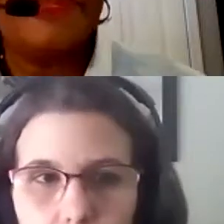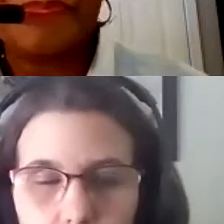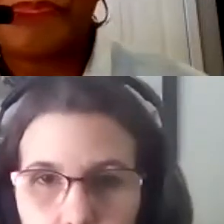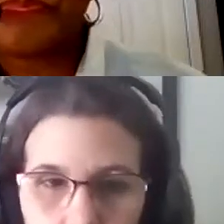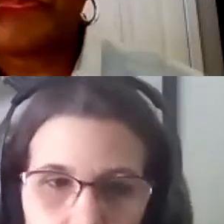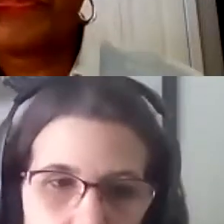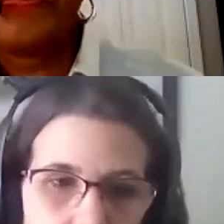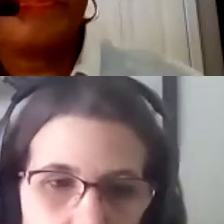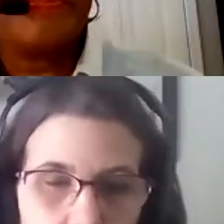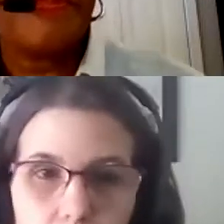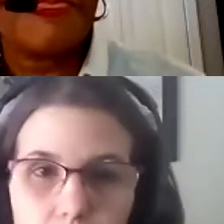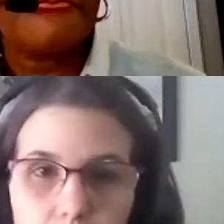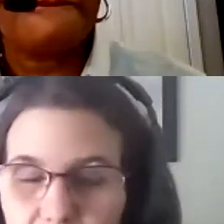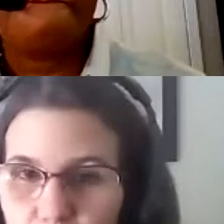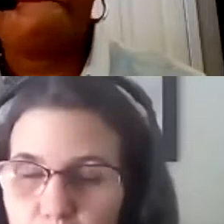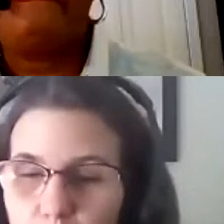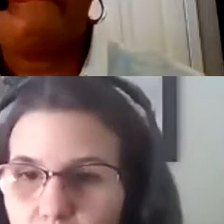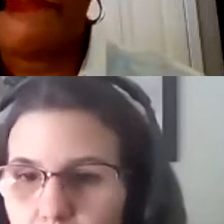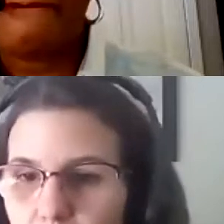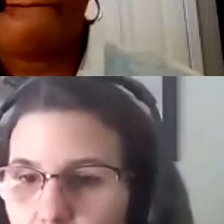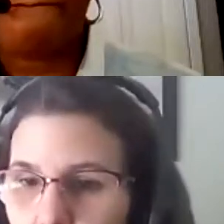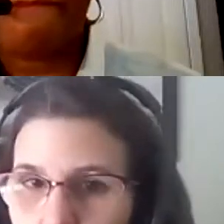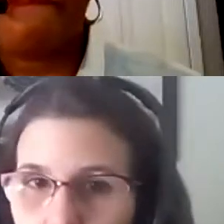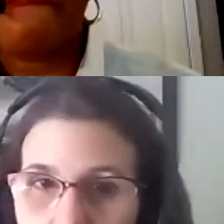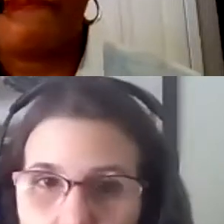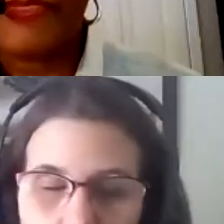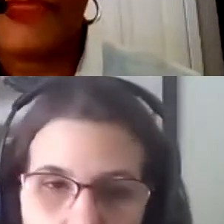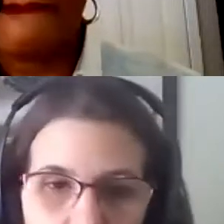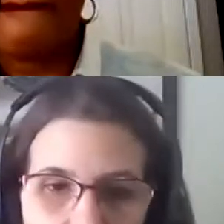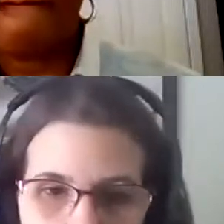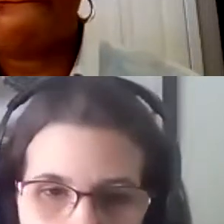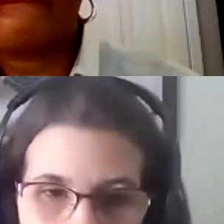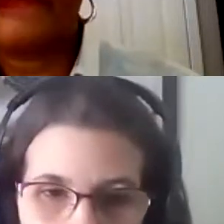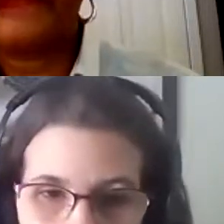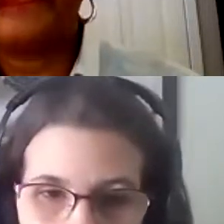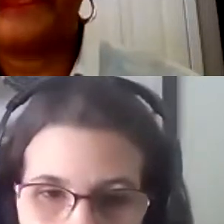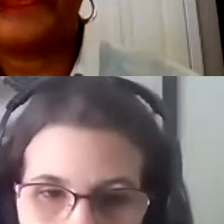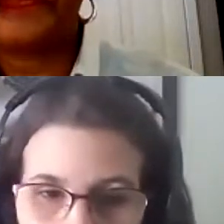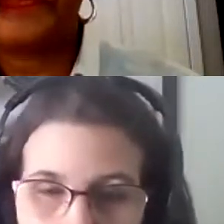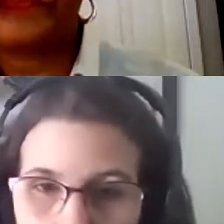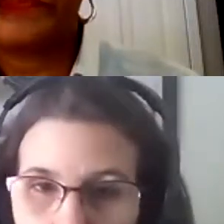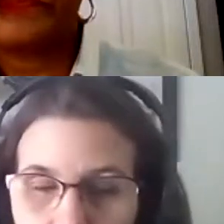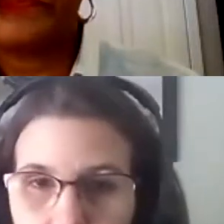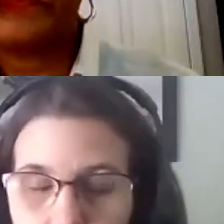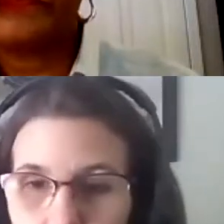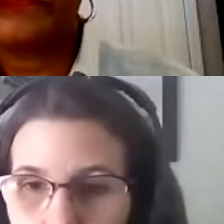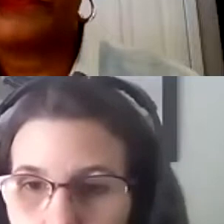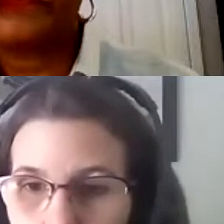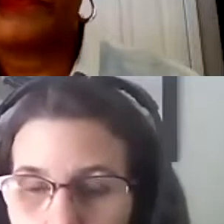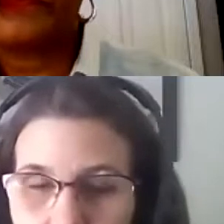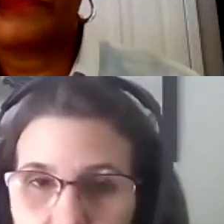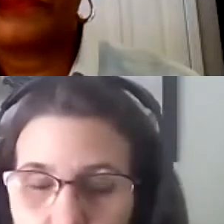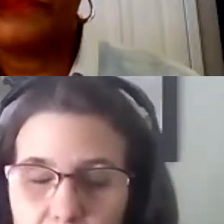you. Thanks for the question. We don't have a product, like